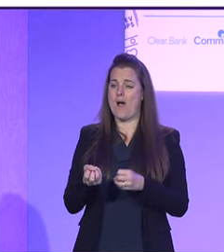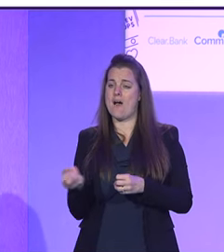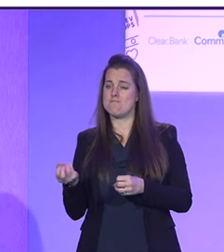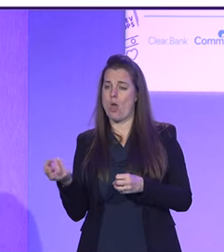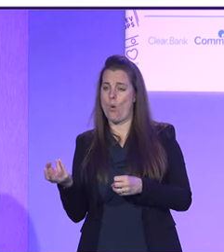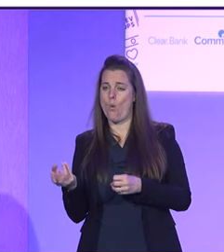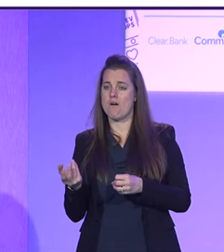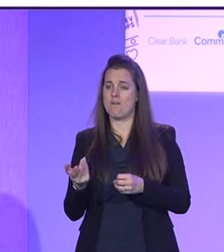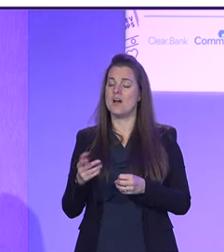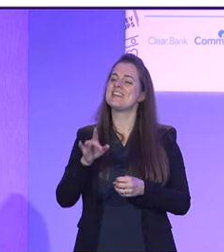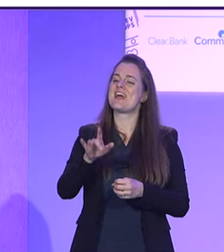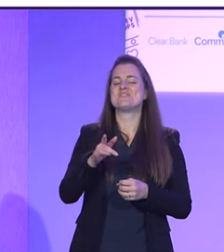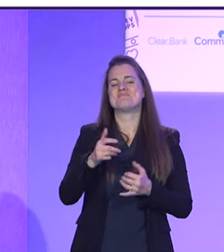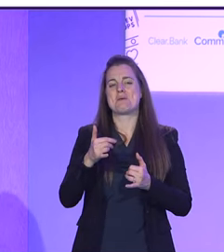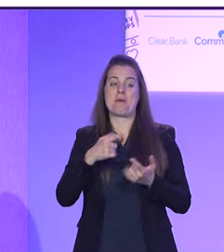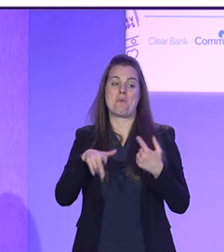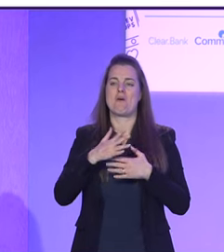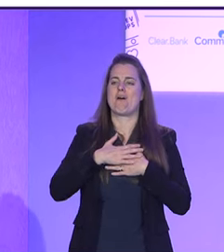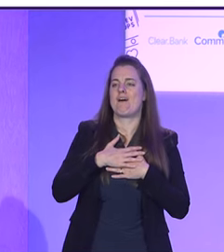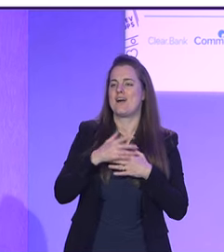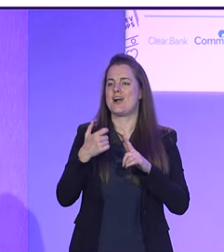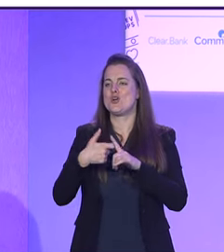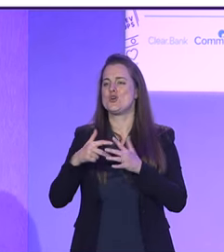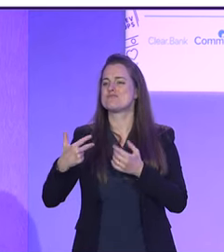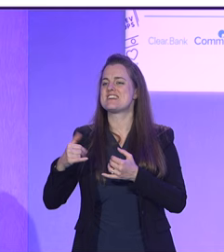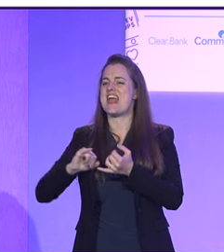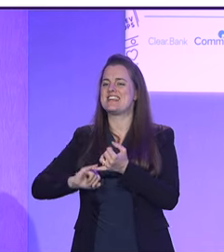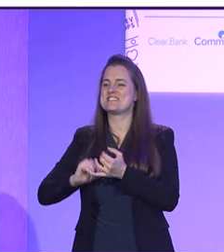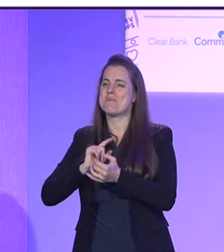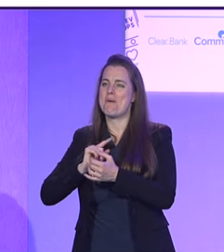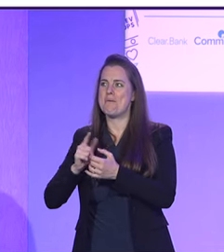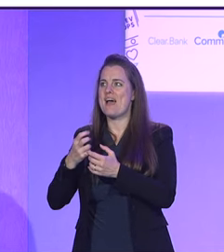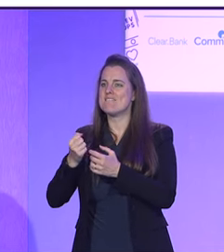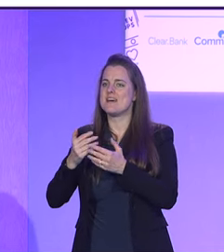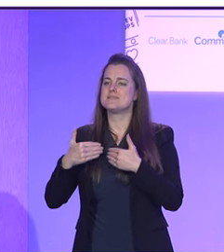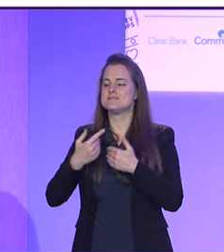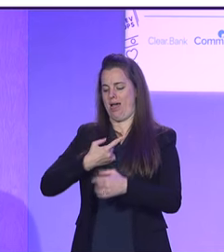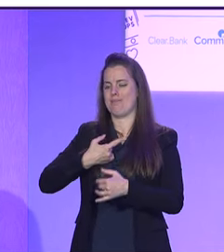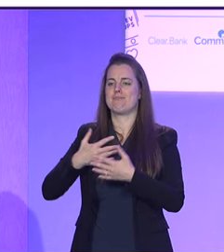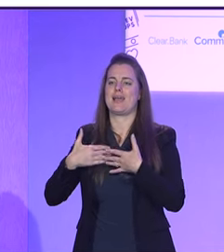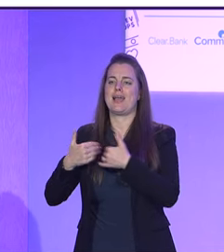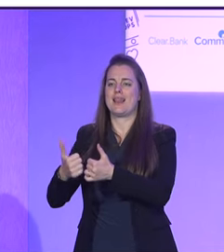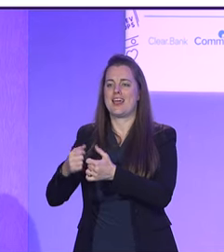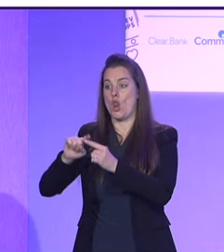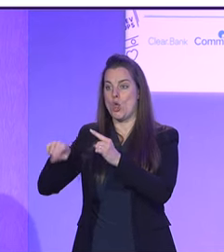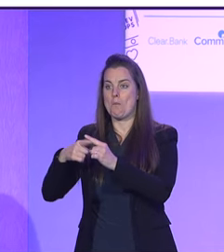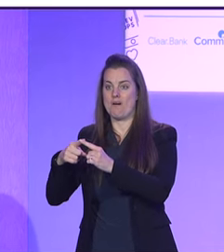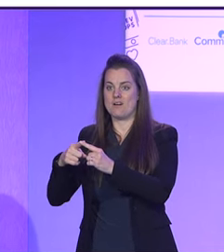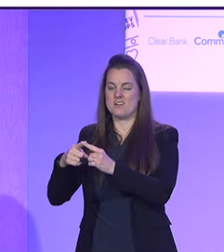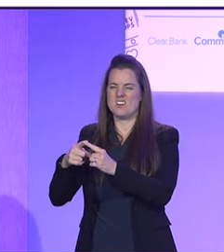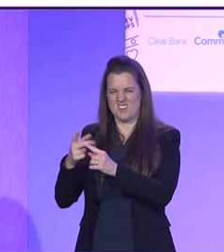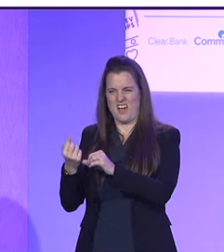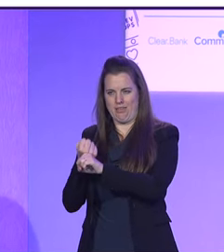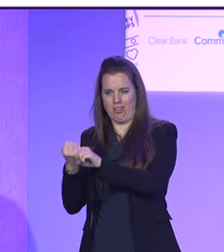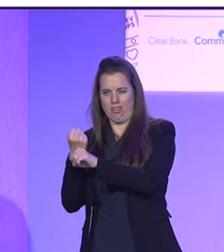a self-healing reconciliation loop that Kubernetes uses. So make use of that. And